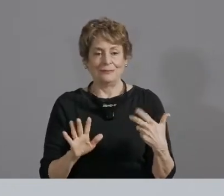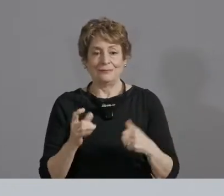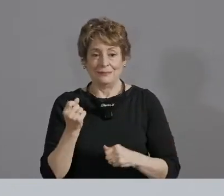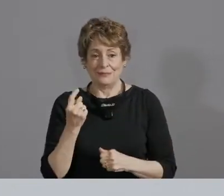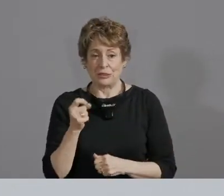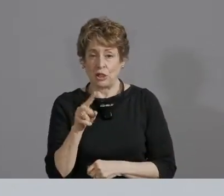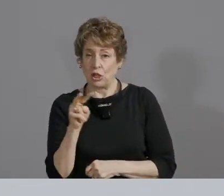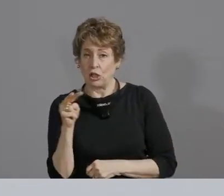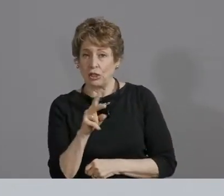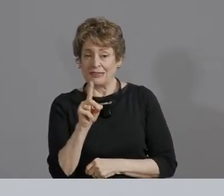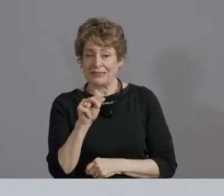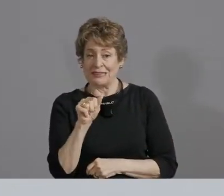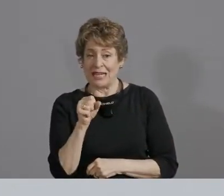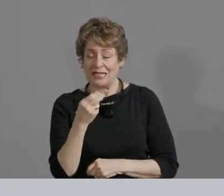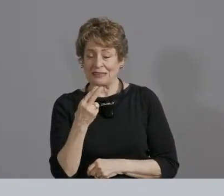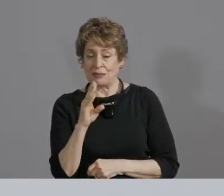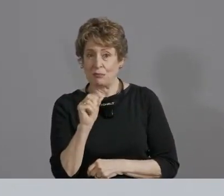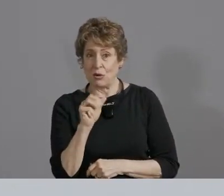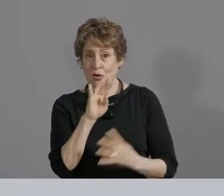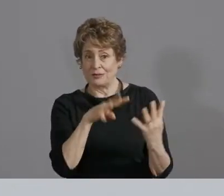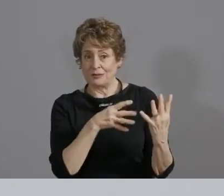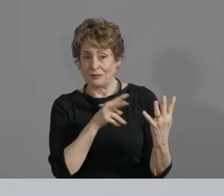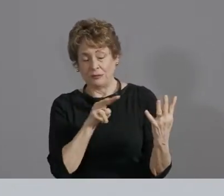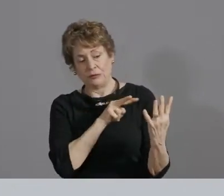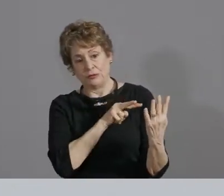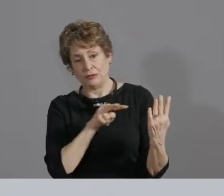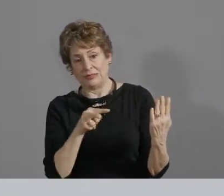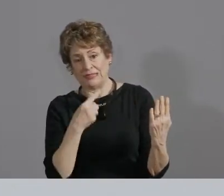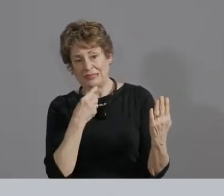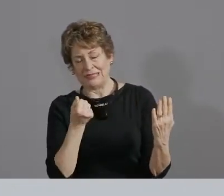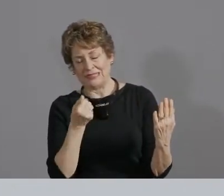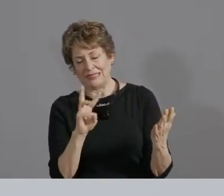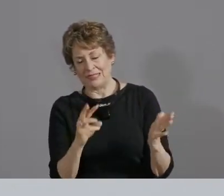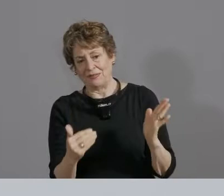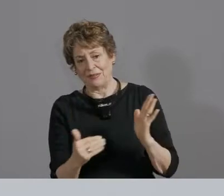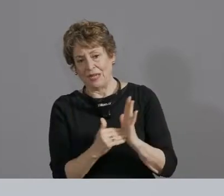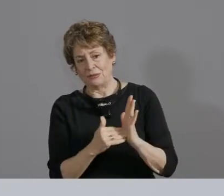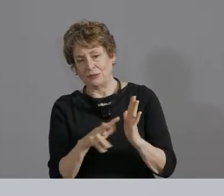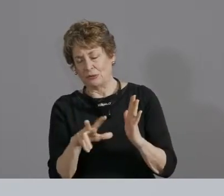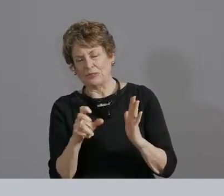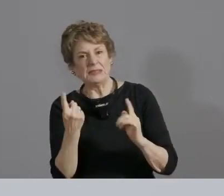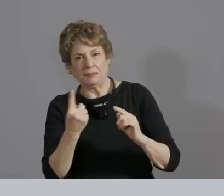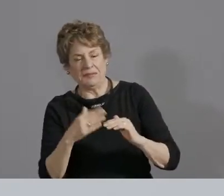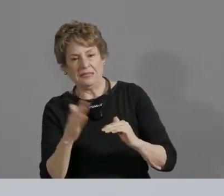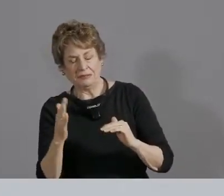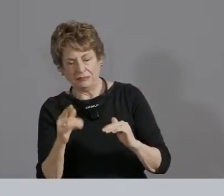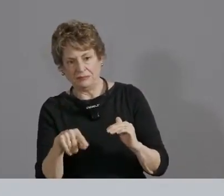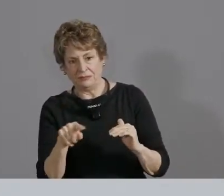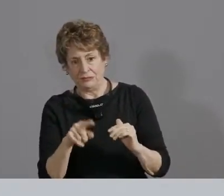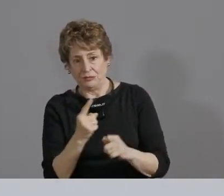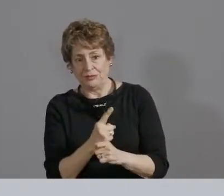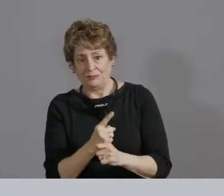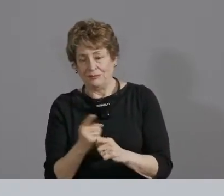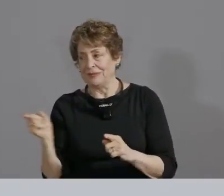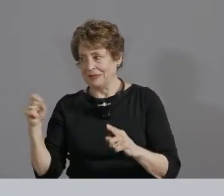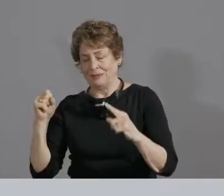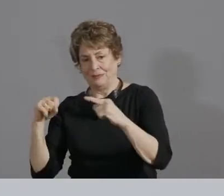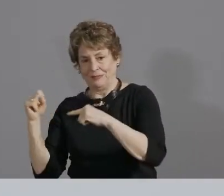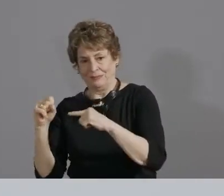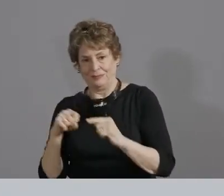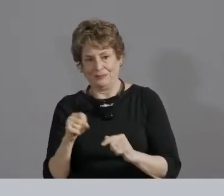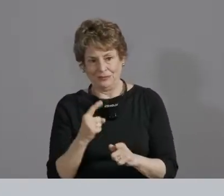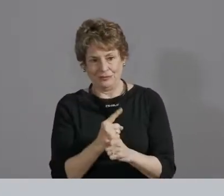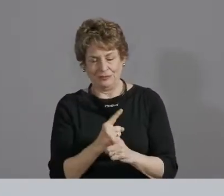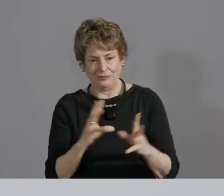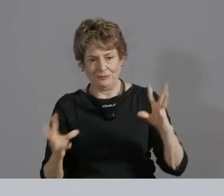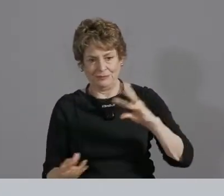it's going, that's the 16, I think it's like 16.3. Yeah. Yeah, that's right. Yeah. Okay.